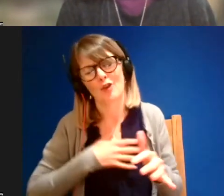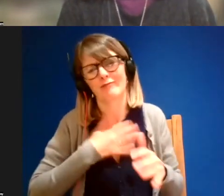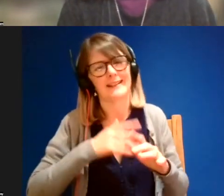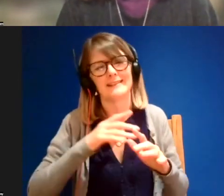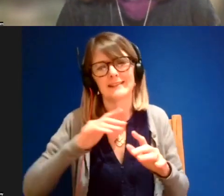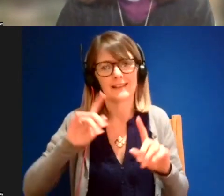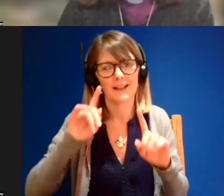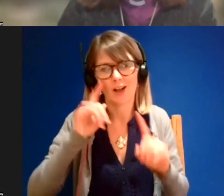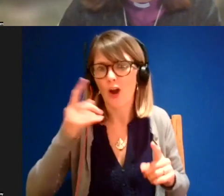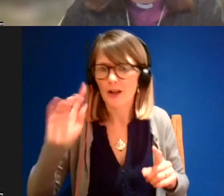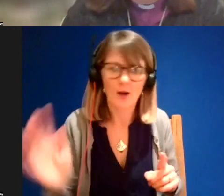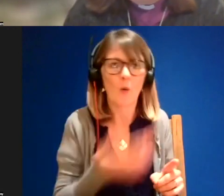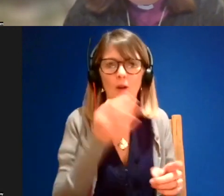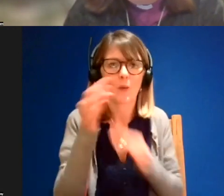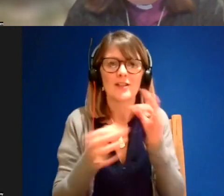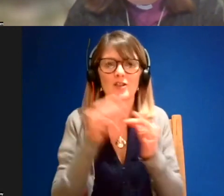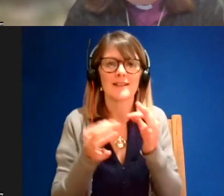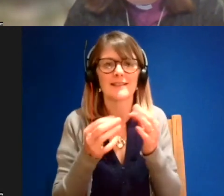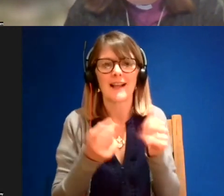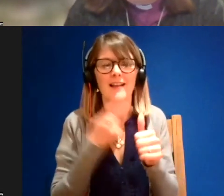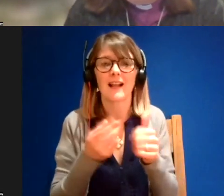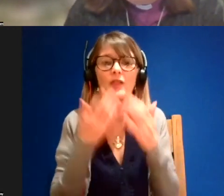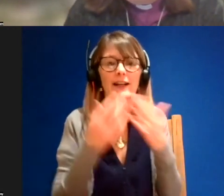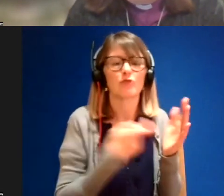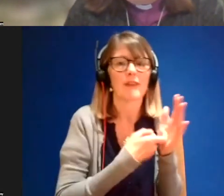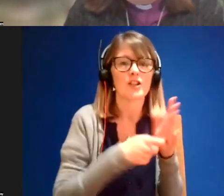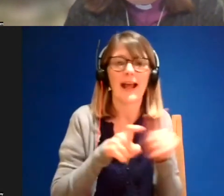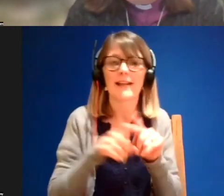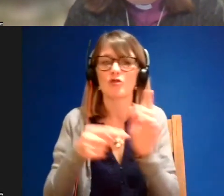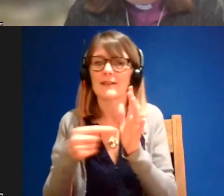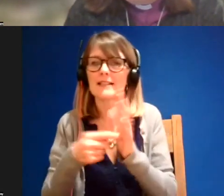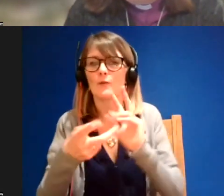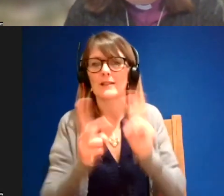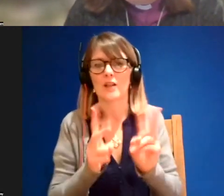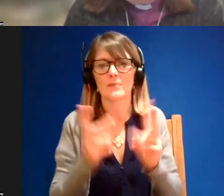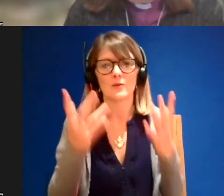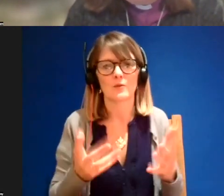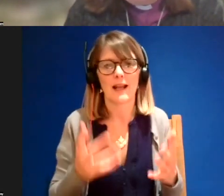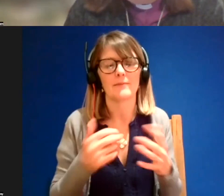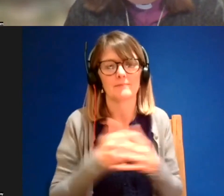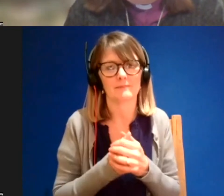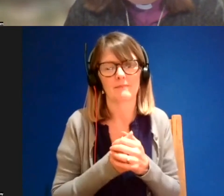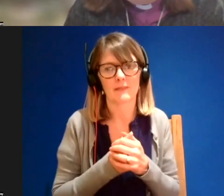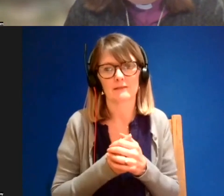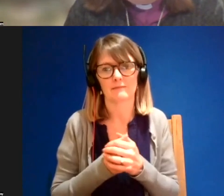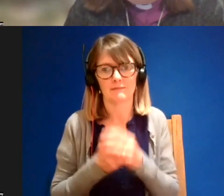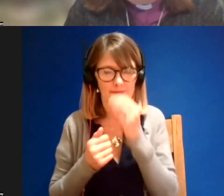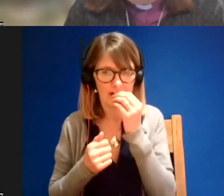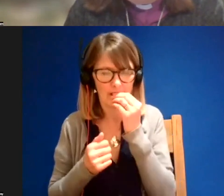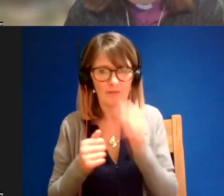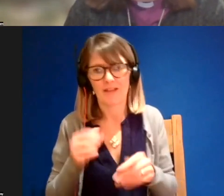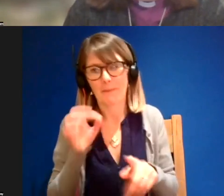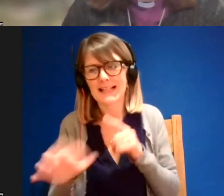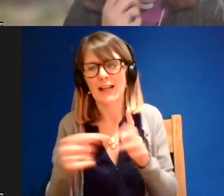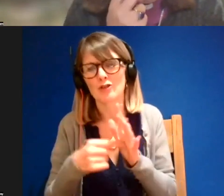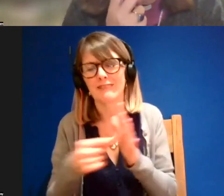to. And thanks to Rachel and to Theresa for doing our BSL interpretation, and particularly Theresa coping with internet